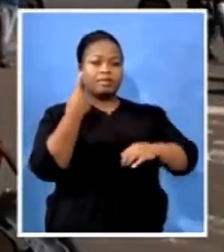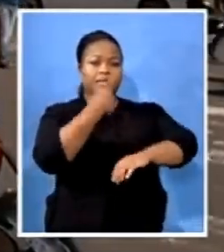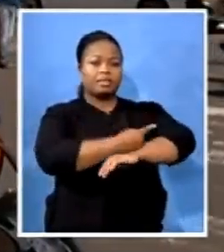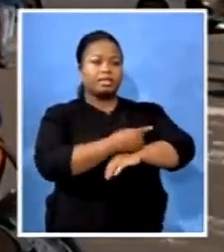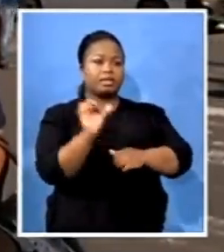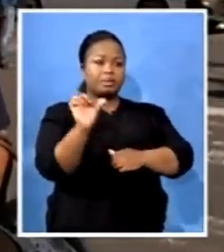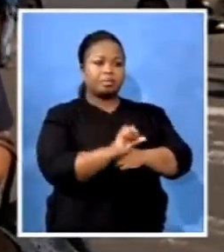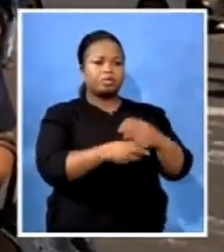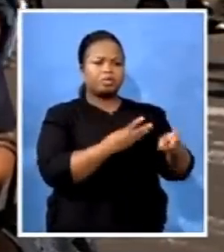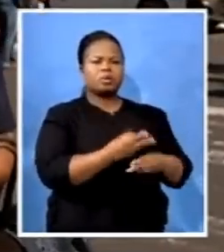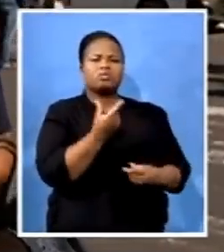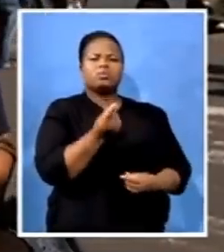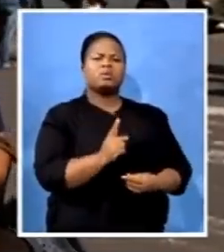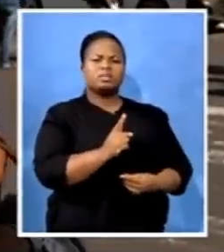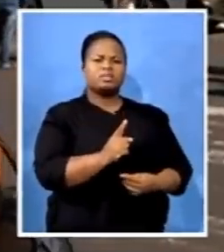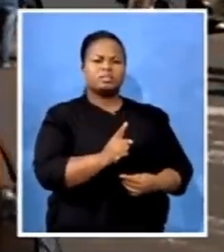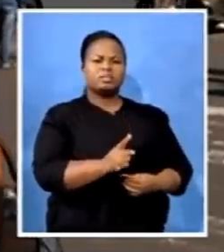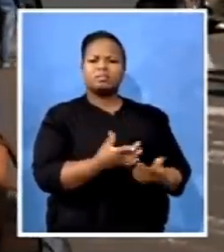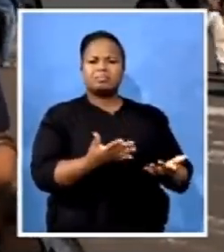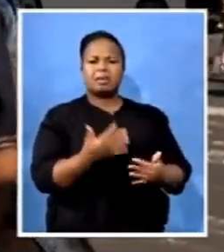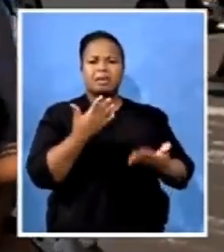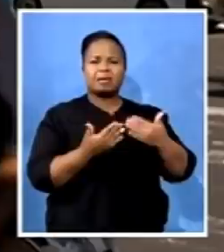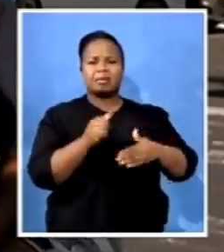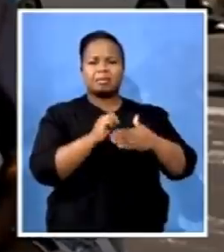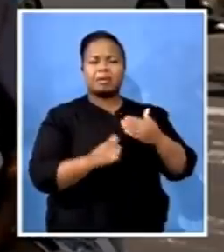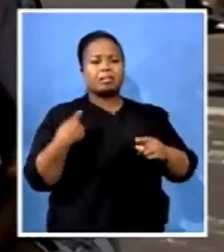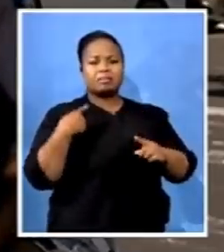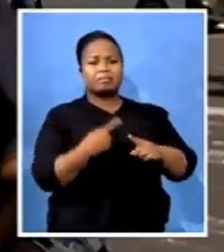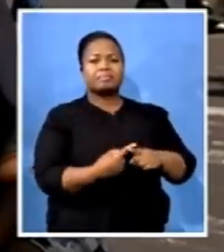have any fears about going back to work now that you have to be out in the public